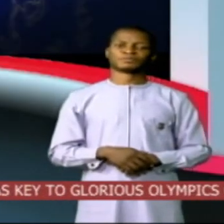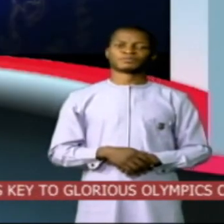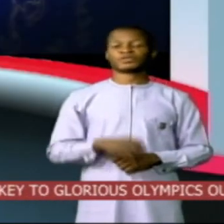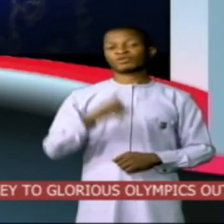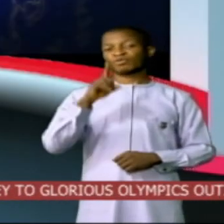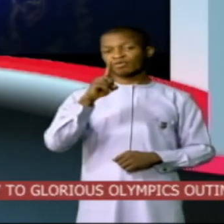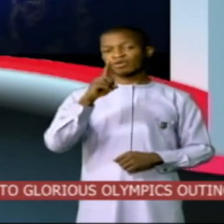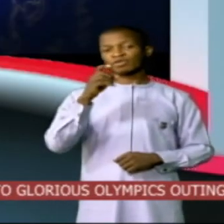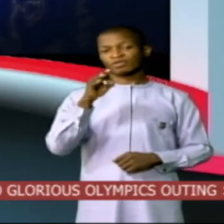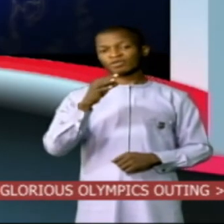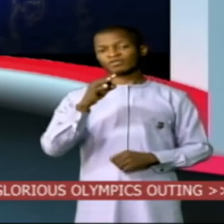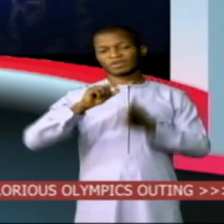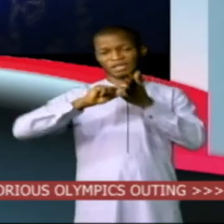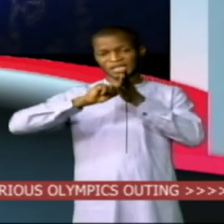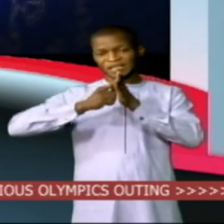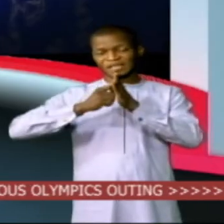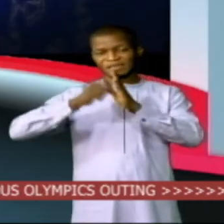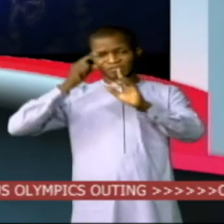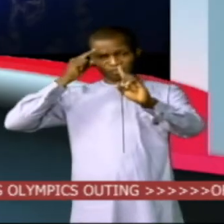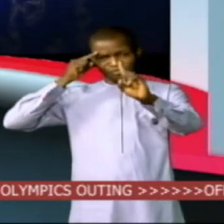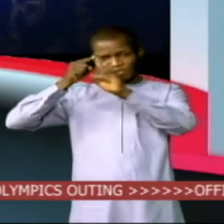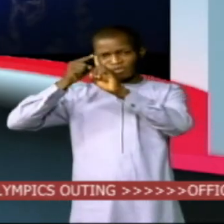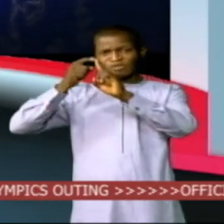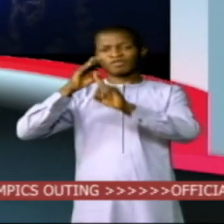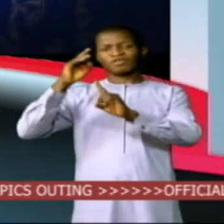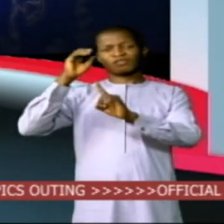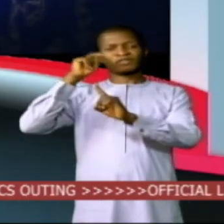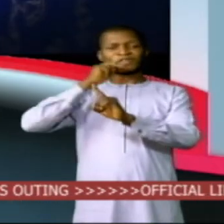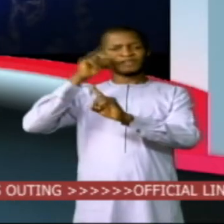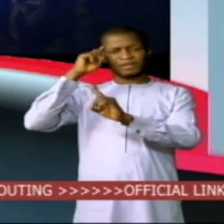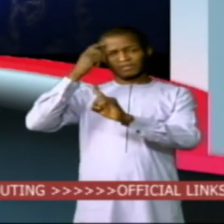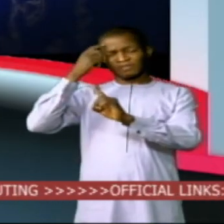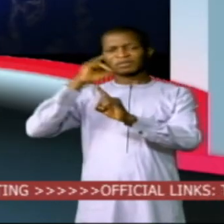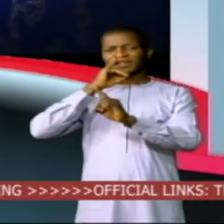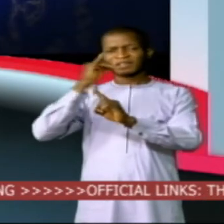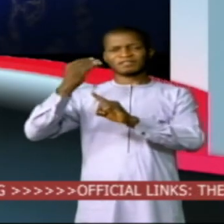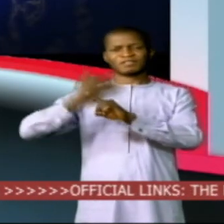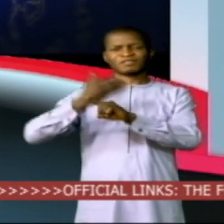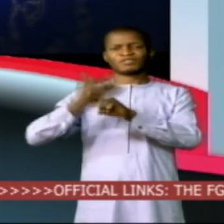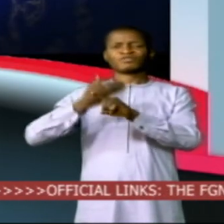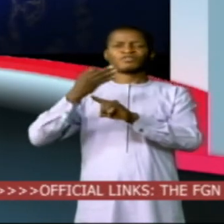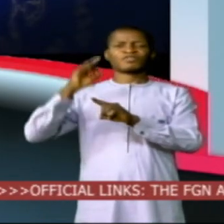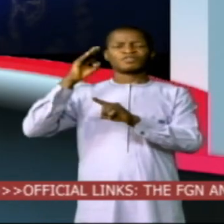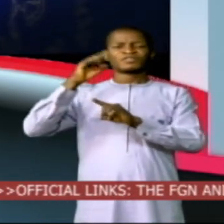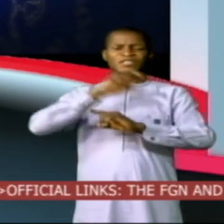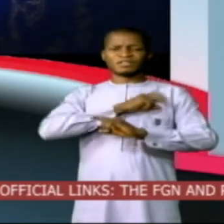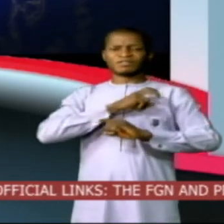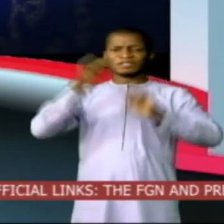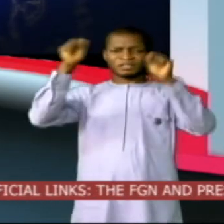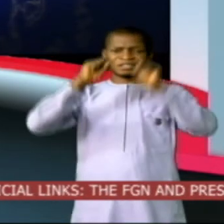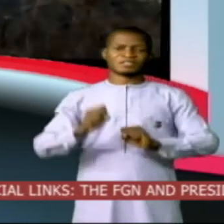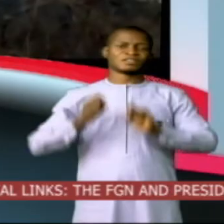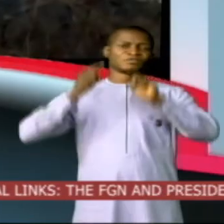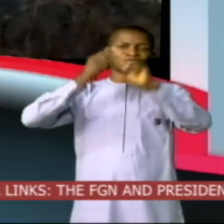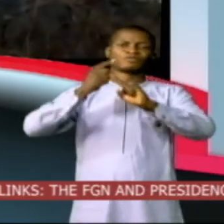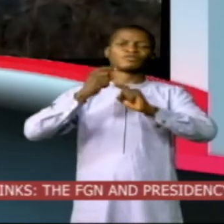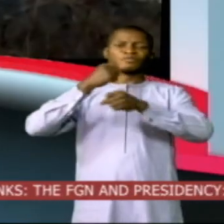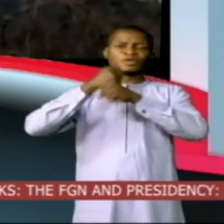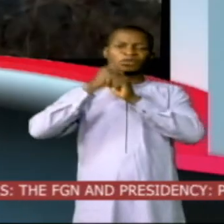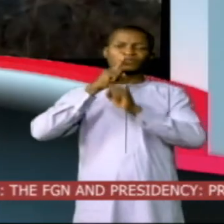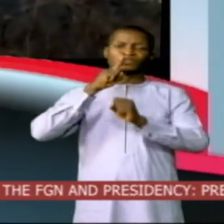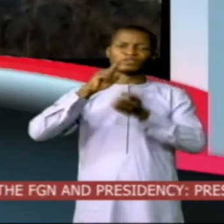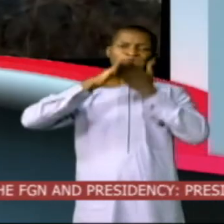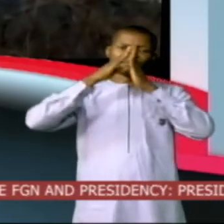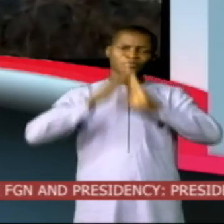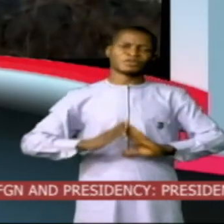One of the key priorities of the Nigerian government is the reform of its security system towards ensuring peace and security